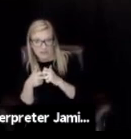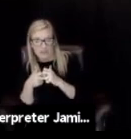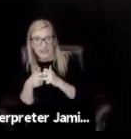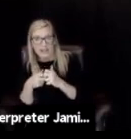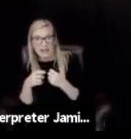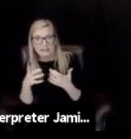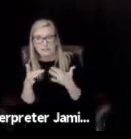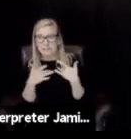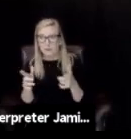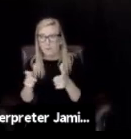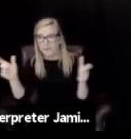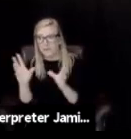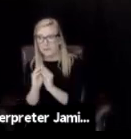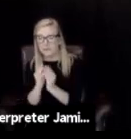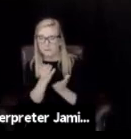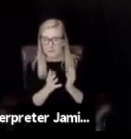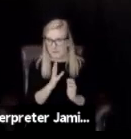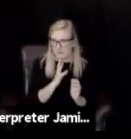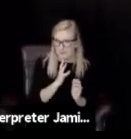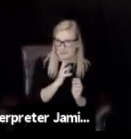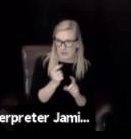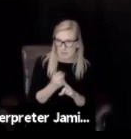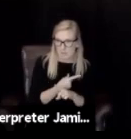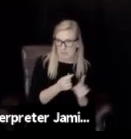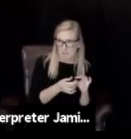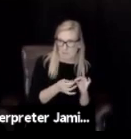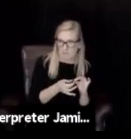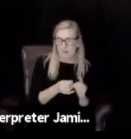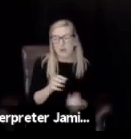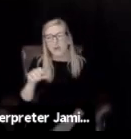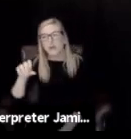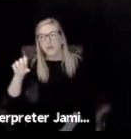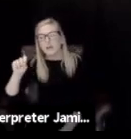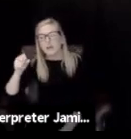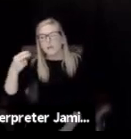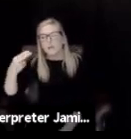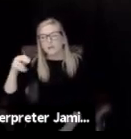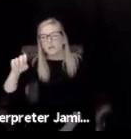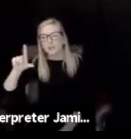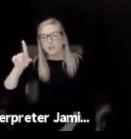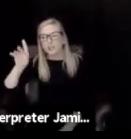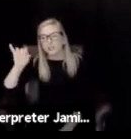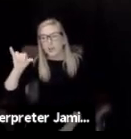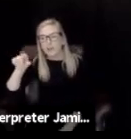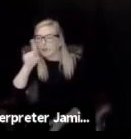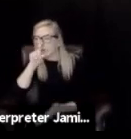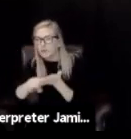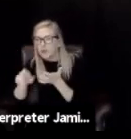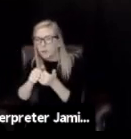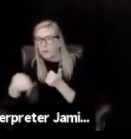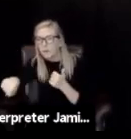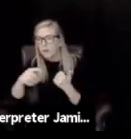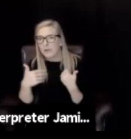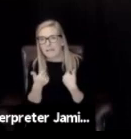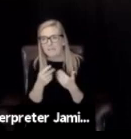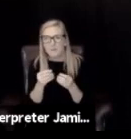right? All right, any questions? Shelby, I want to check in with you all. We have a few more moments, and I want to check in